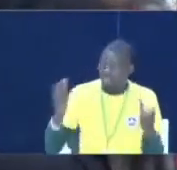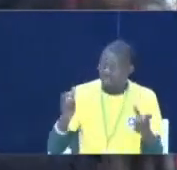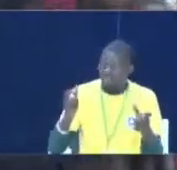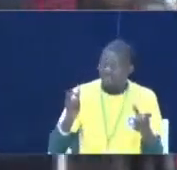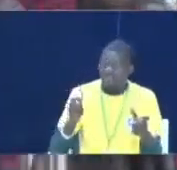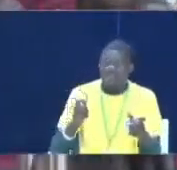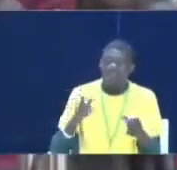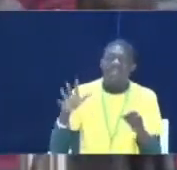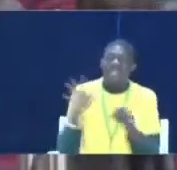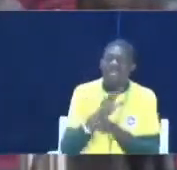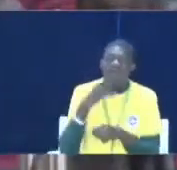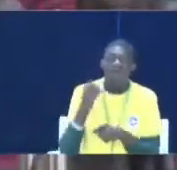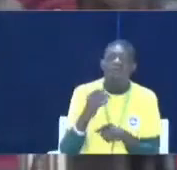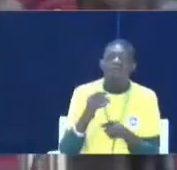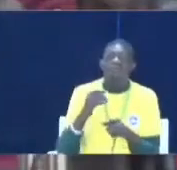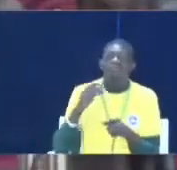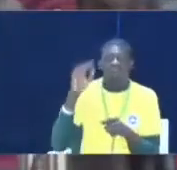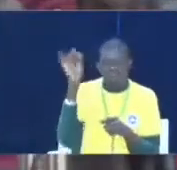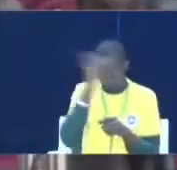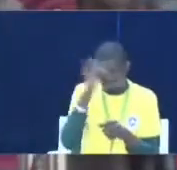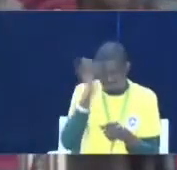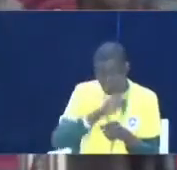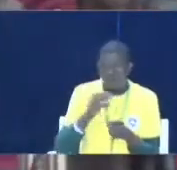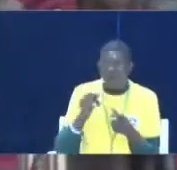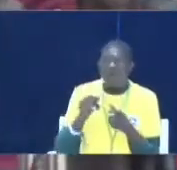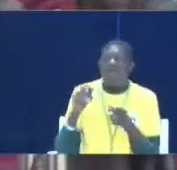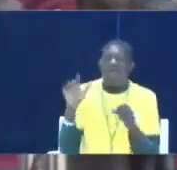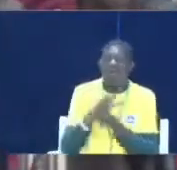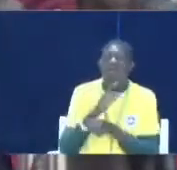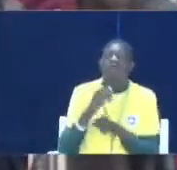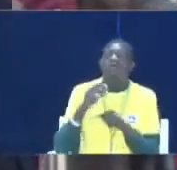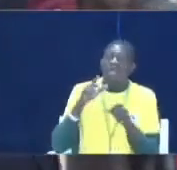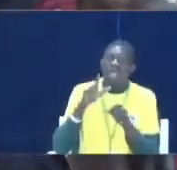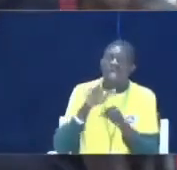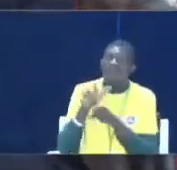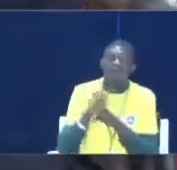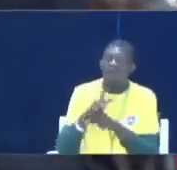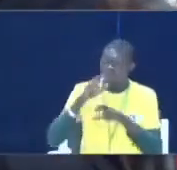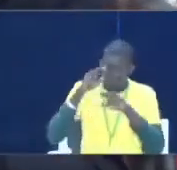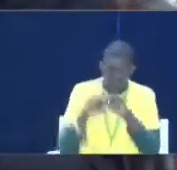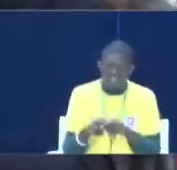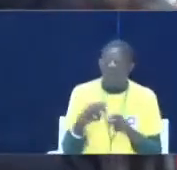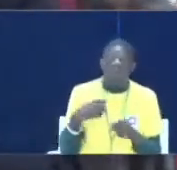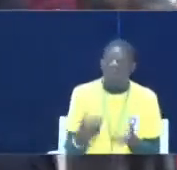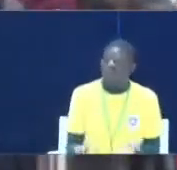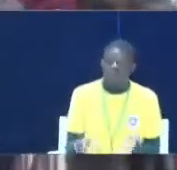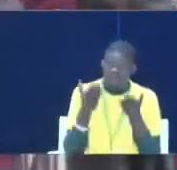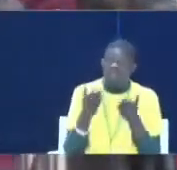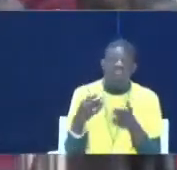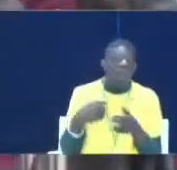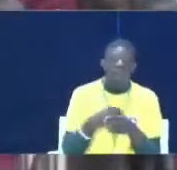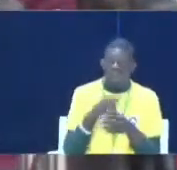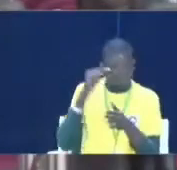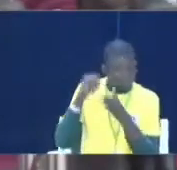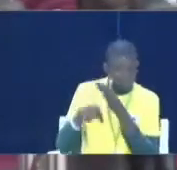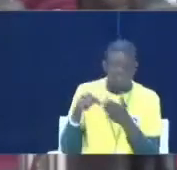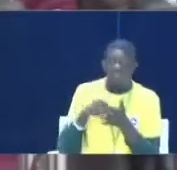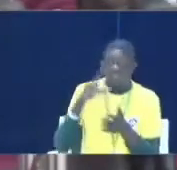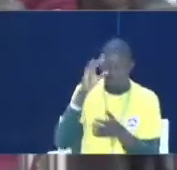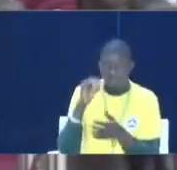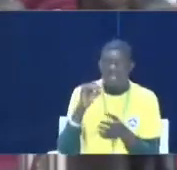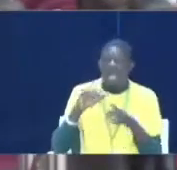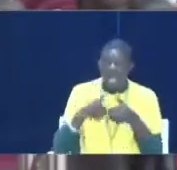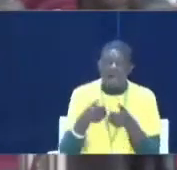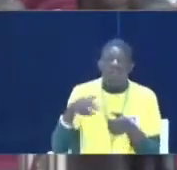Enough of mediocrity, enough of sitting down. We need to rise up. So let us look deep into these men, how